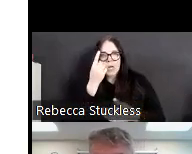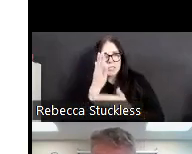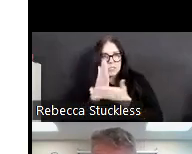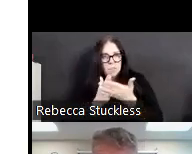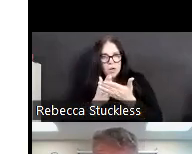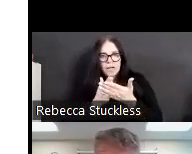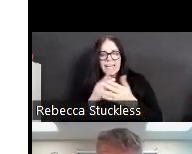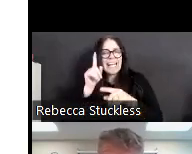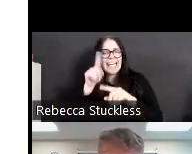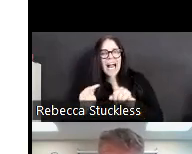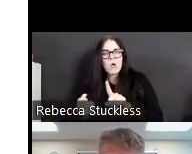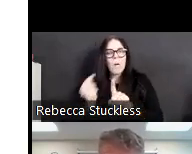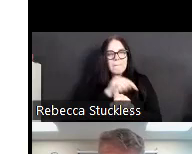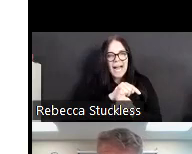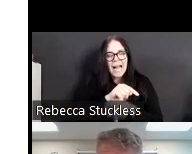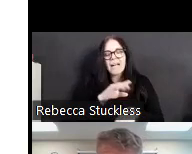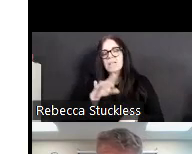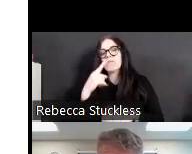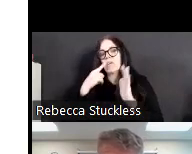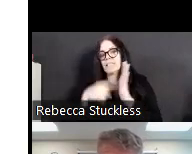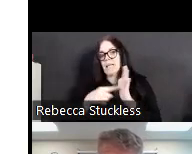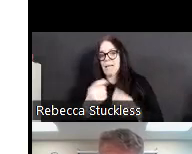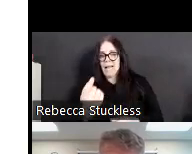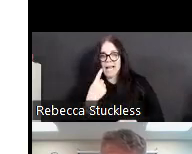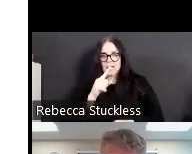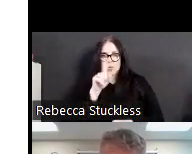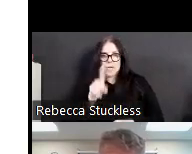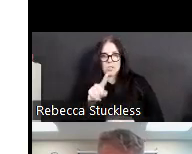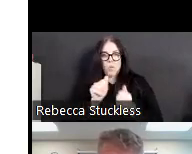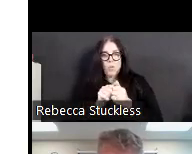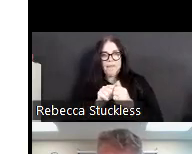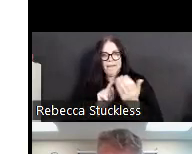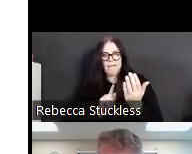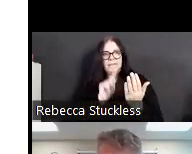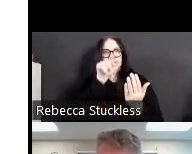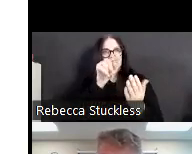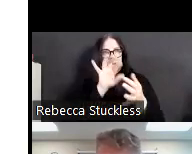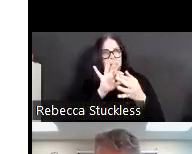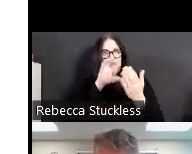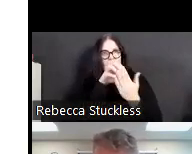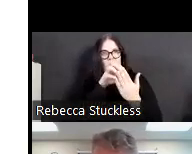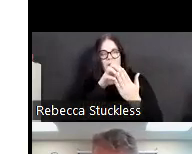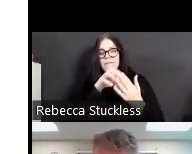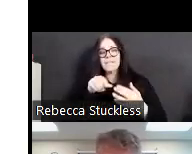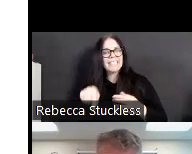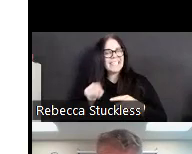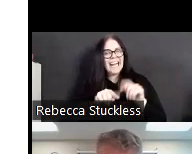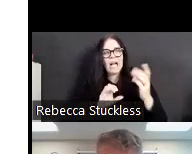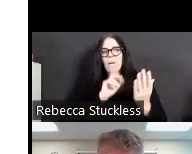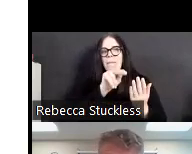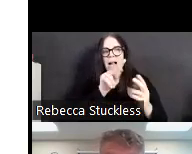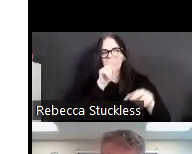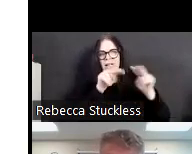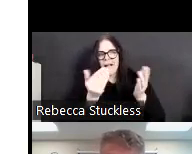can't go backwards. When it's asking you a question with regards to a corresponding paragraph, there's no way for the candidate to go back and check. So